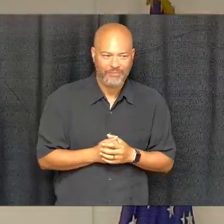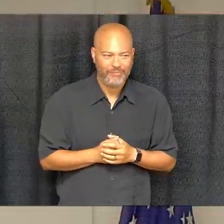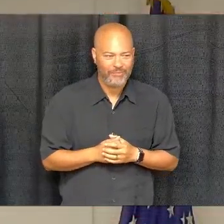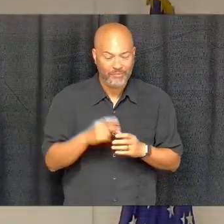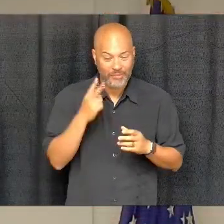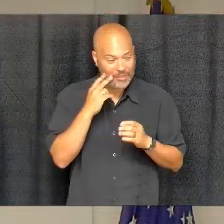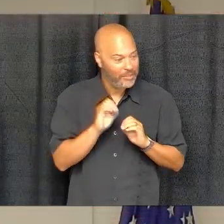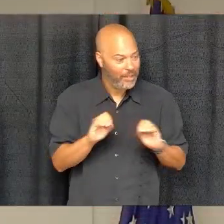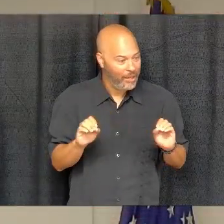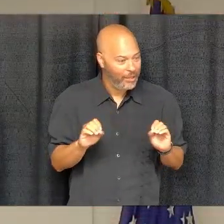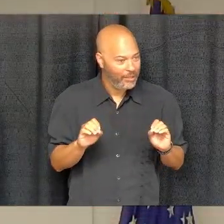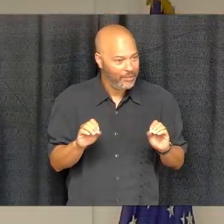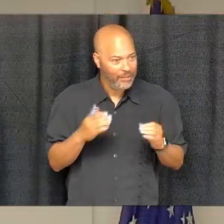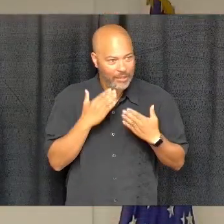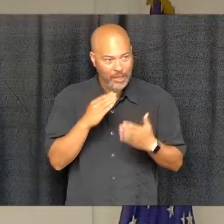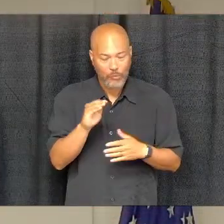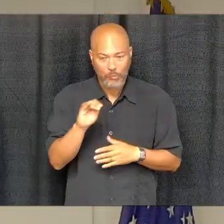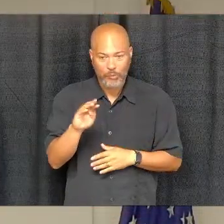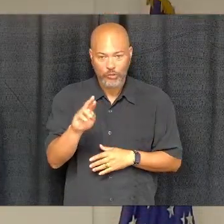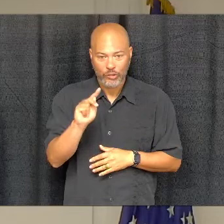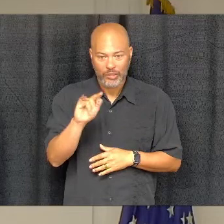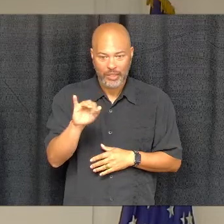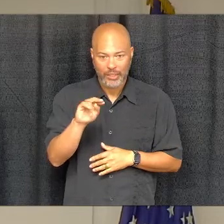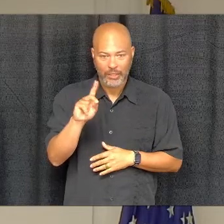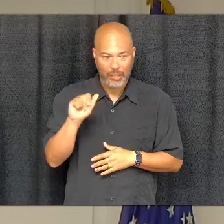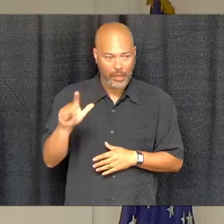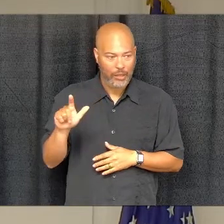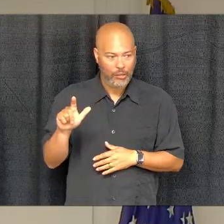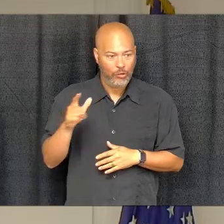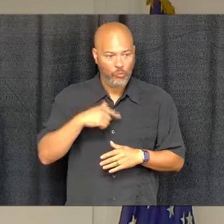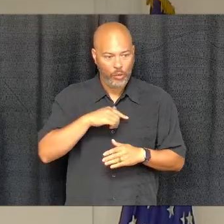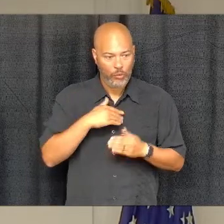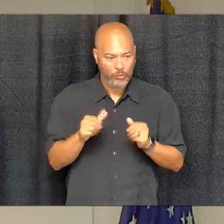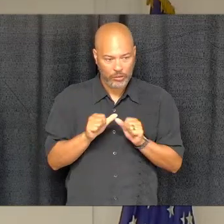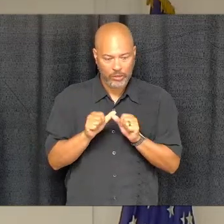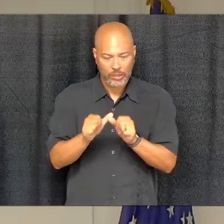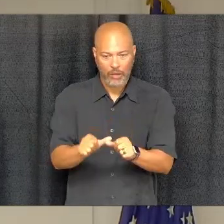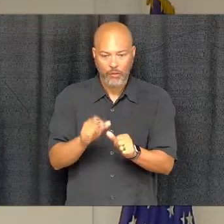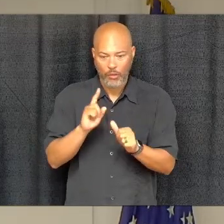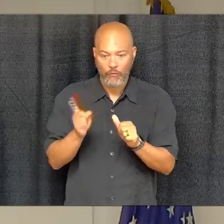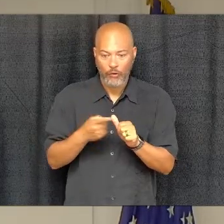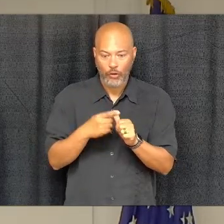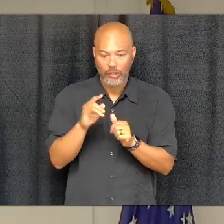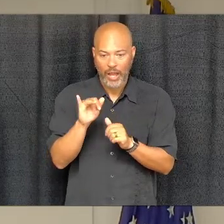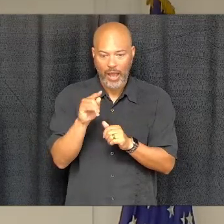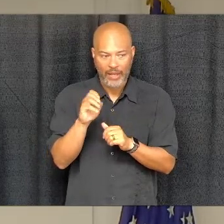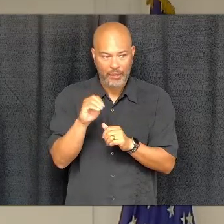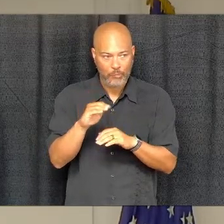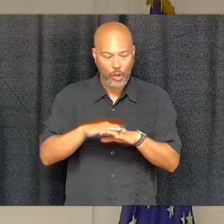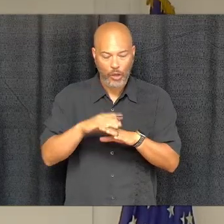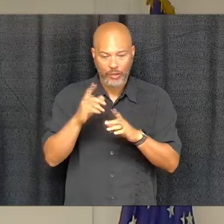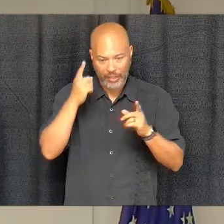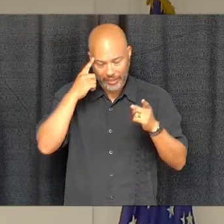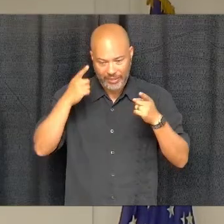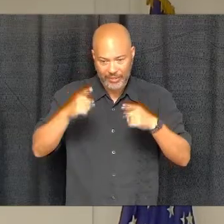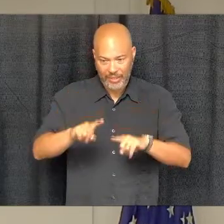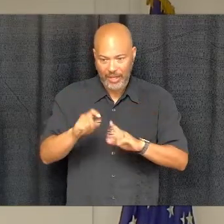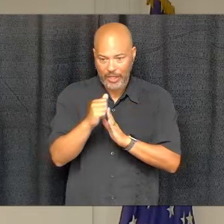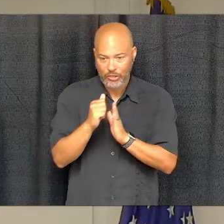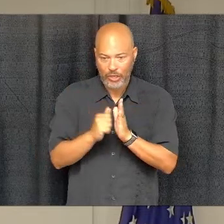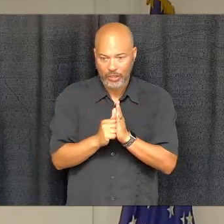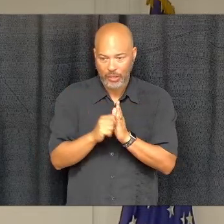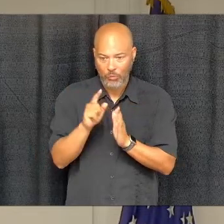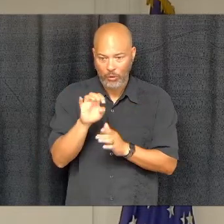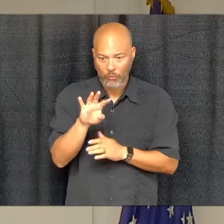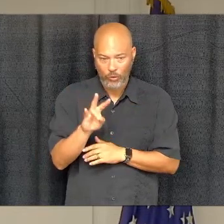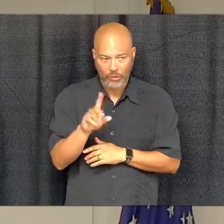Seeing none, thank you, Mr. Tyndall. We'll move on now to the first item on the consent agenda, ordinance